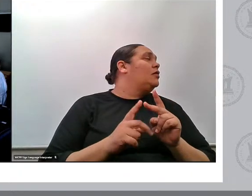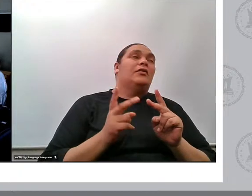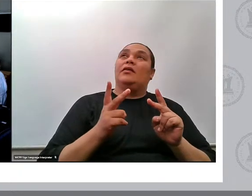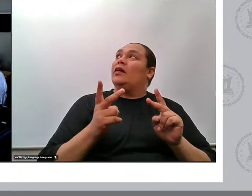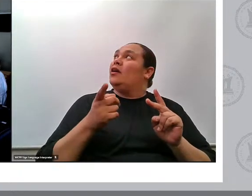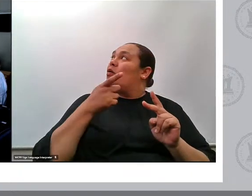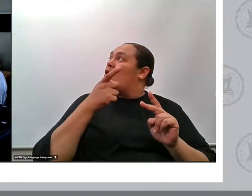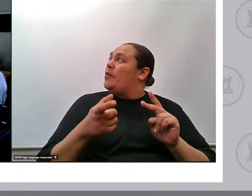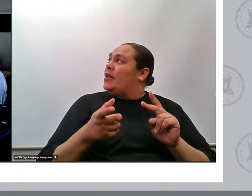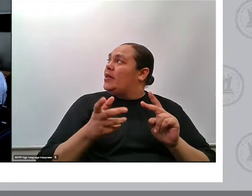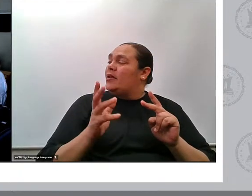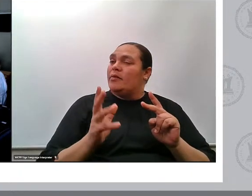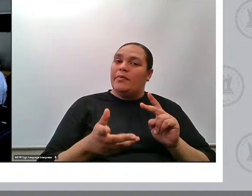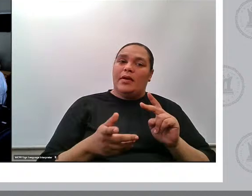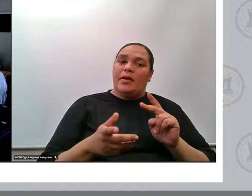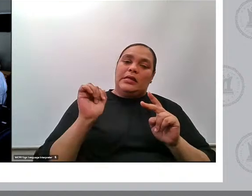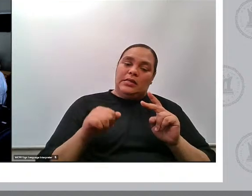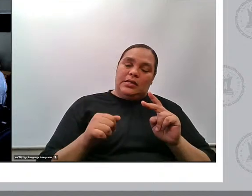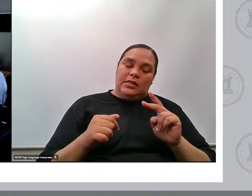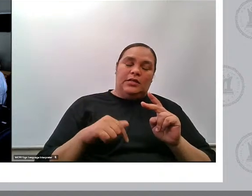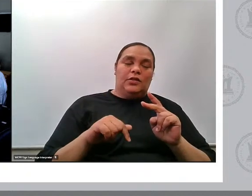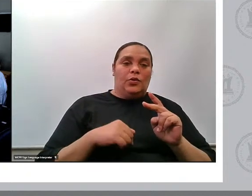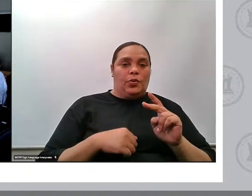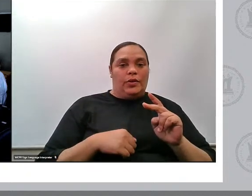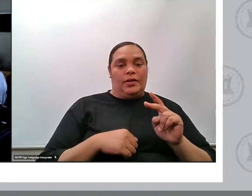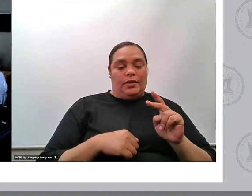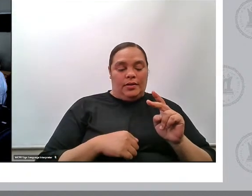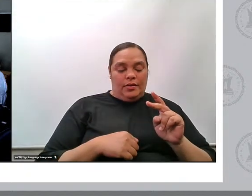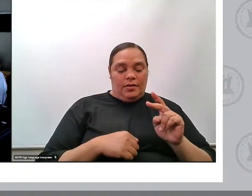comment. Yes, we